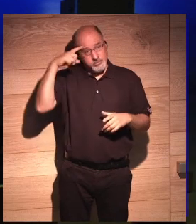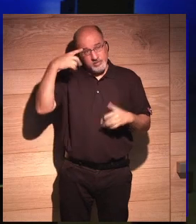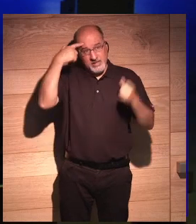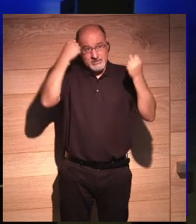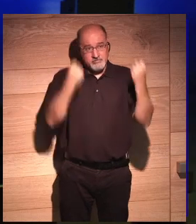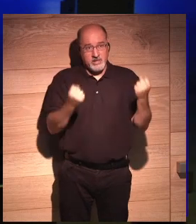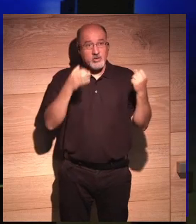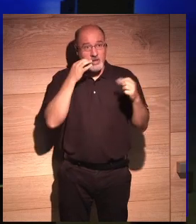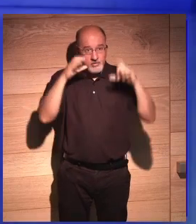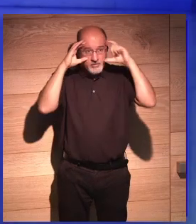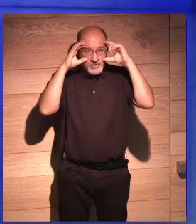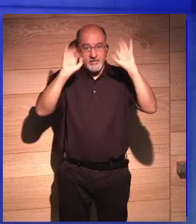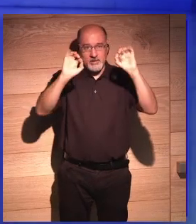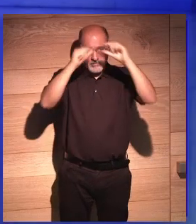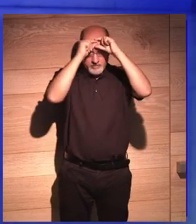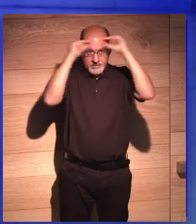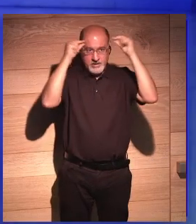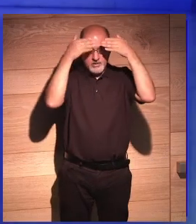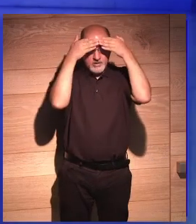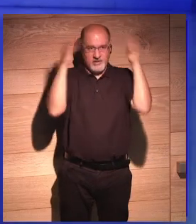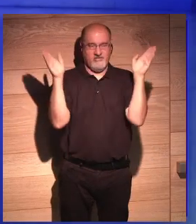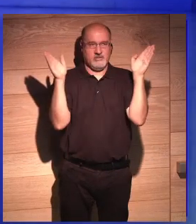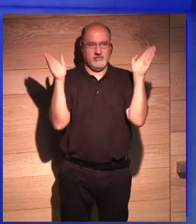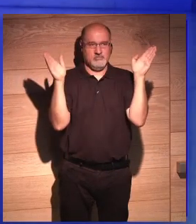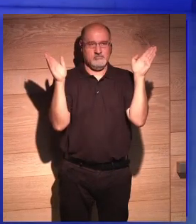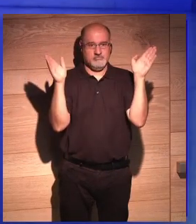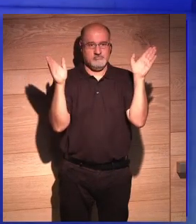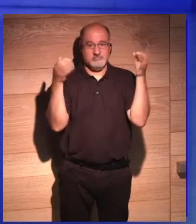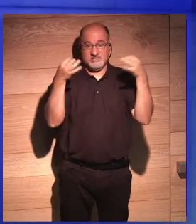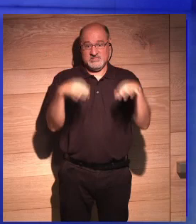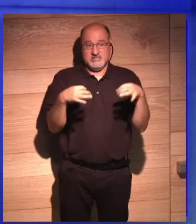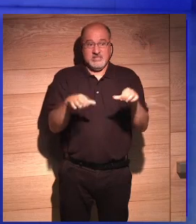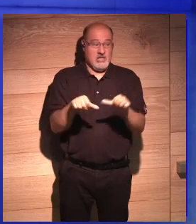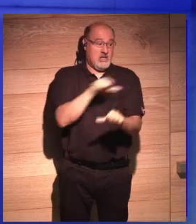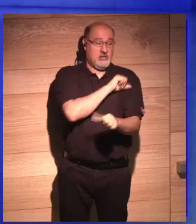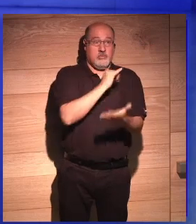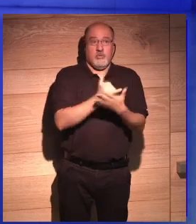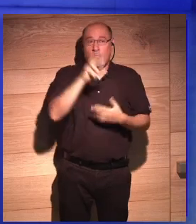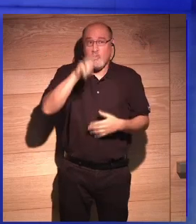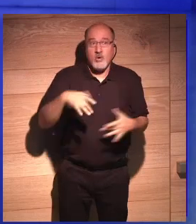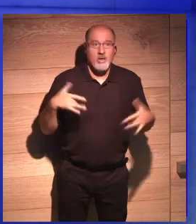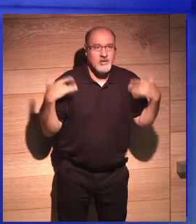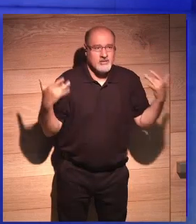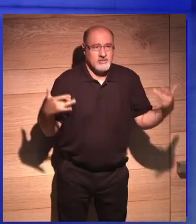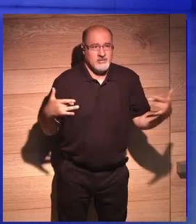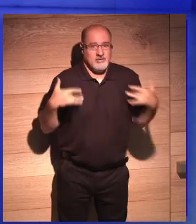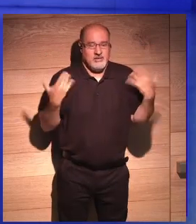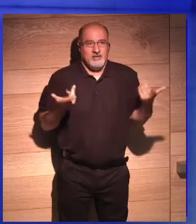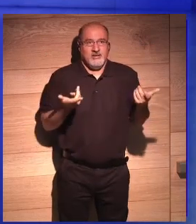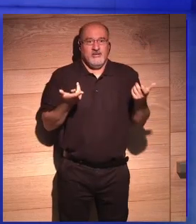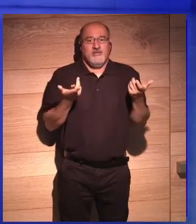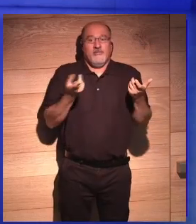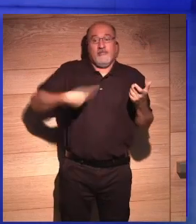the right mindset. Similarly, if they've never tried anything like this, we need to train our staff so they